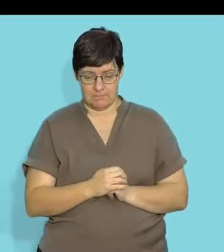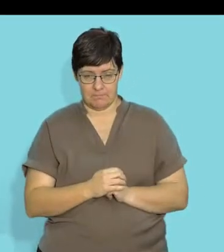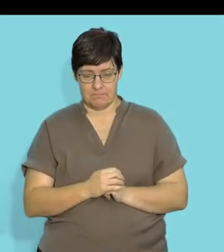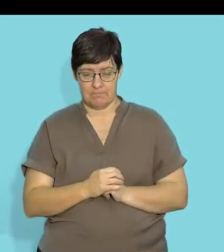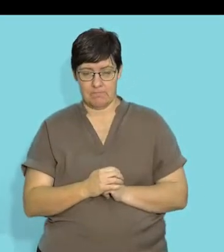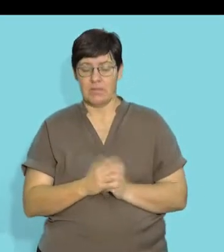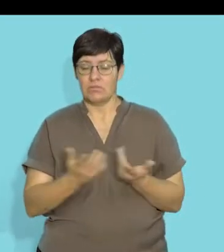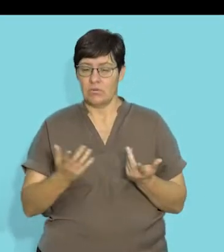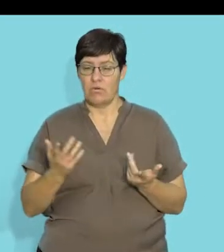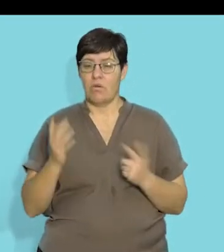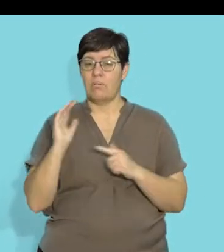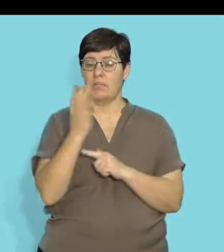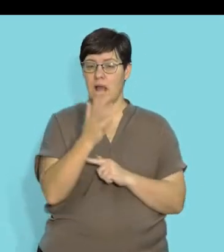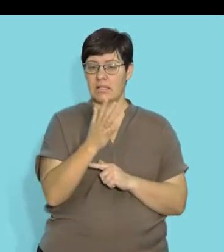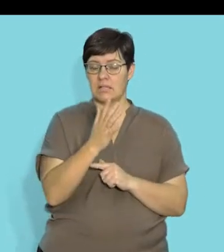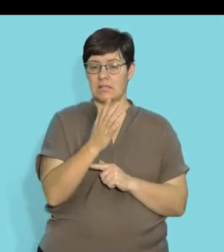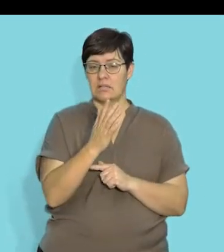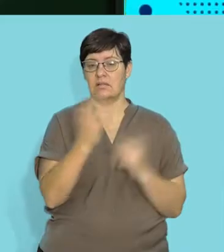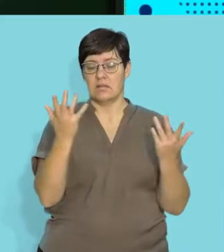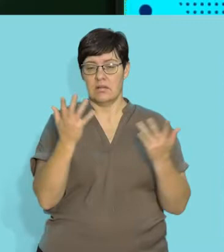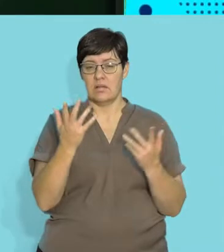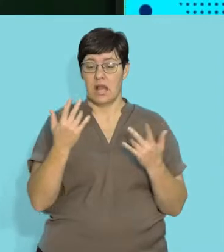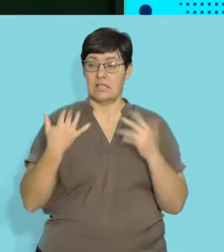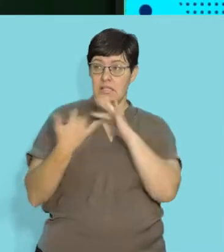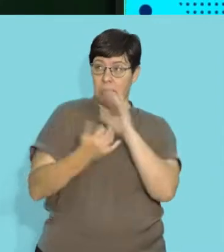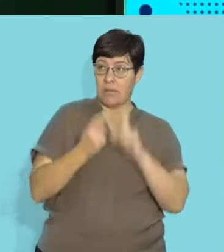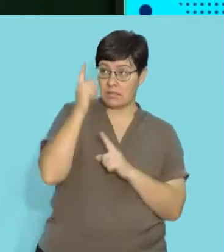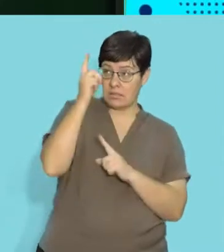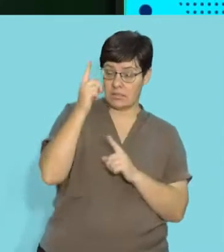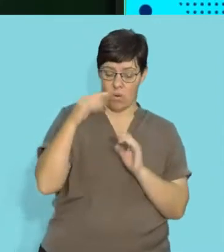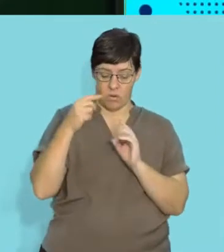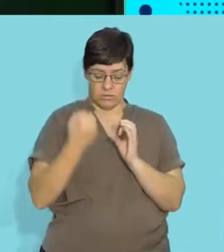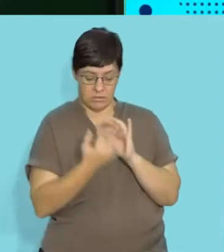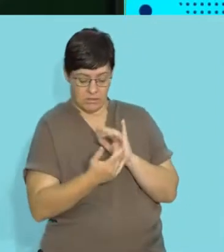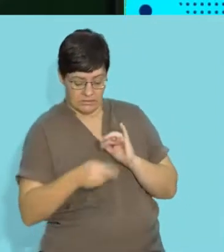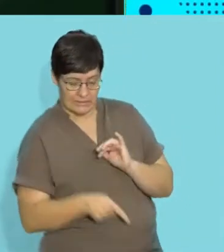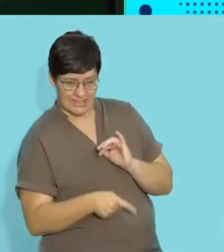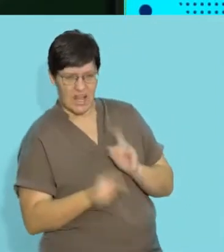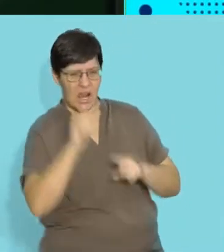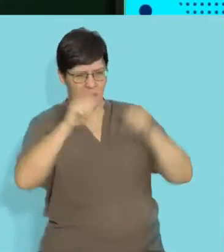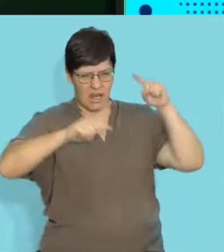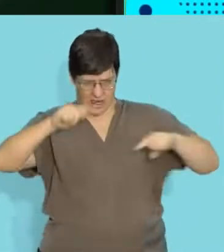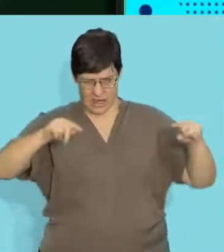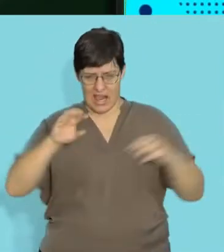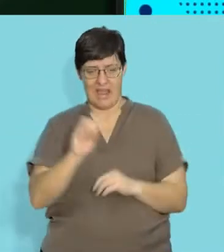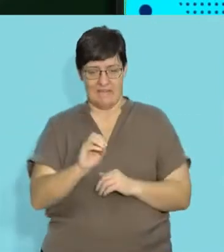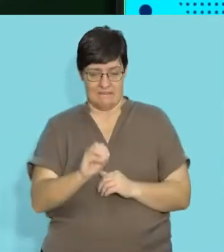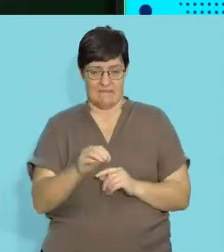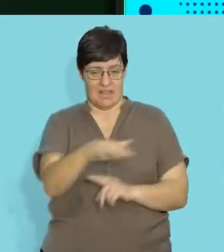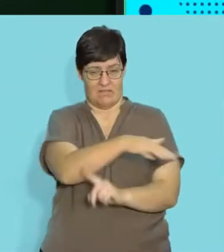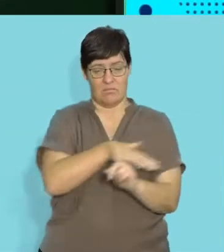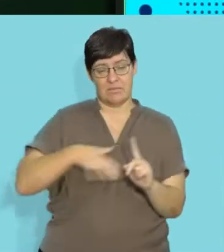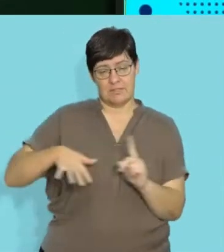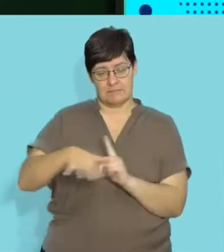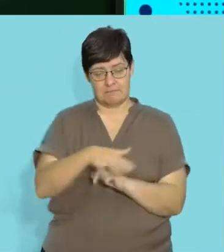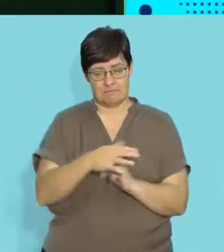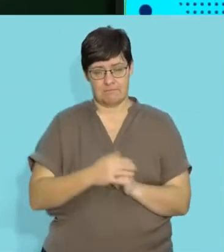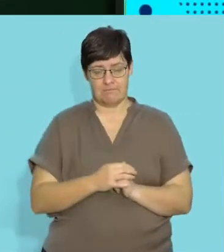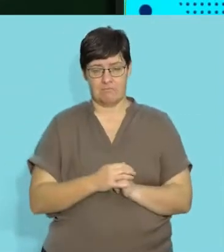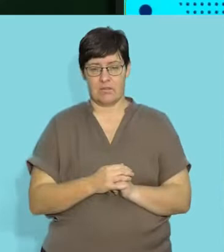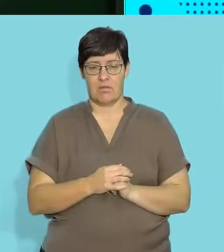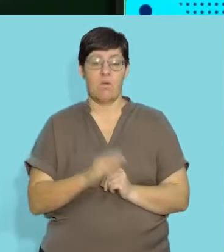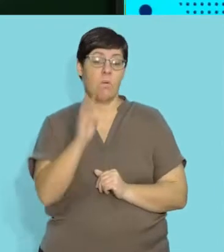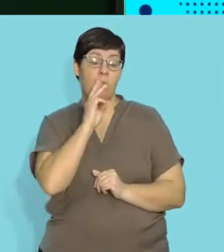talk of tropism, it is basically a plant turning towards a stimulus. And there are various different stimuli that are present in the